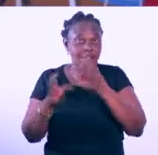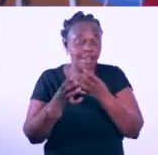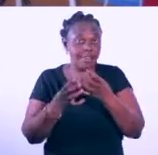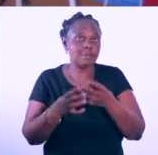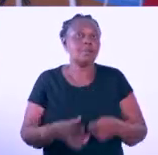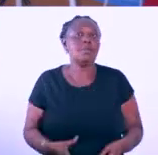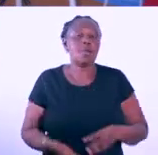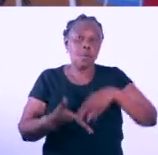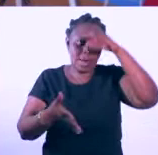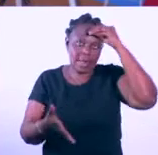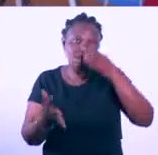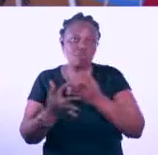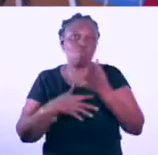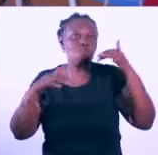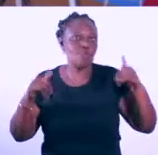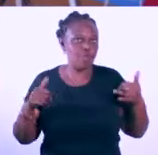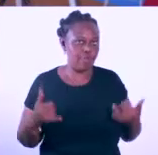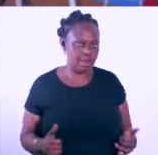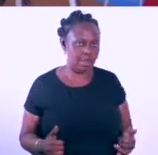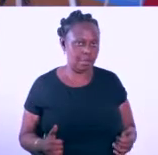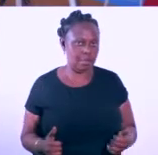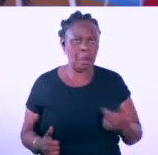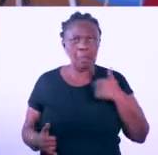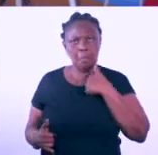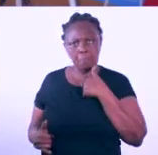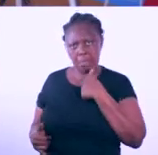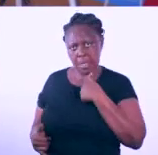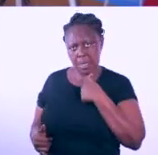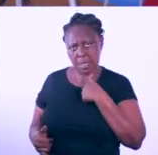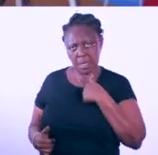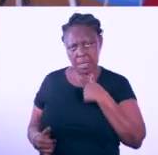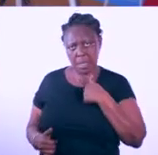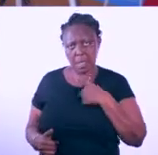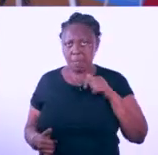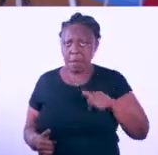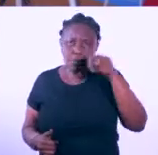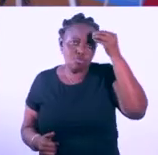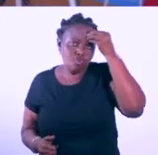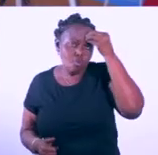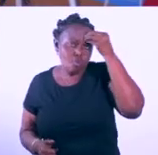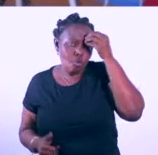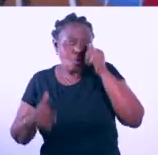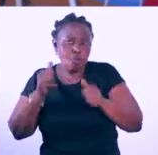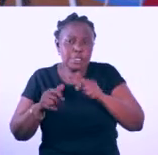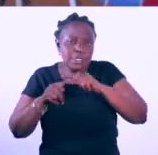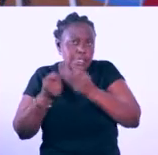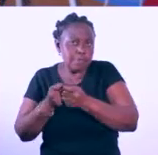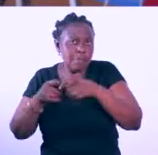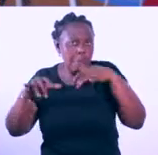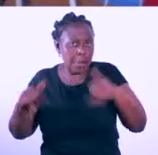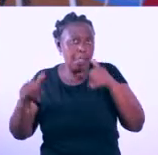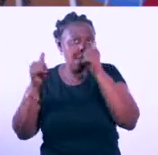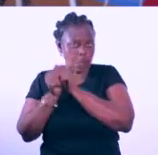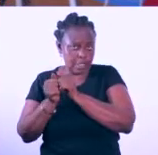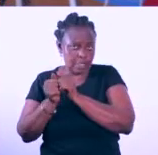through play. And for me to get to know which particular team you can play with,